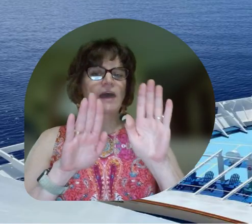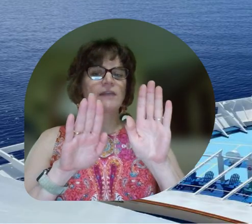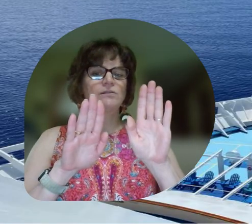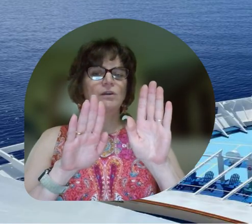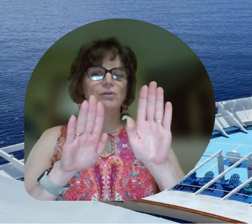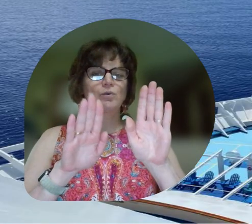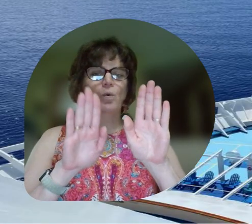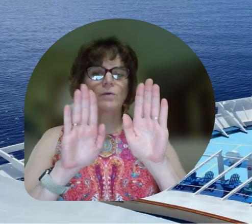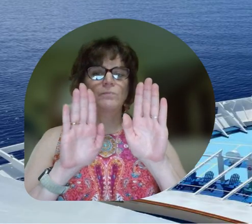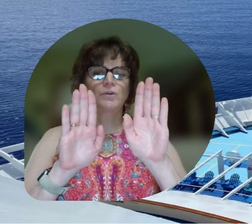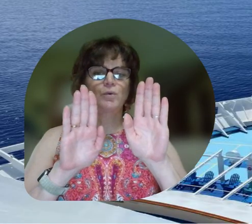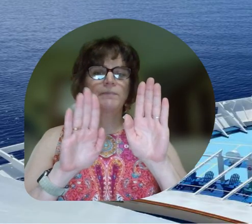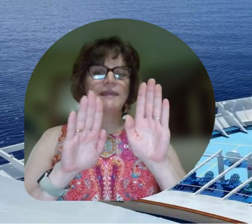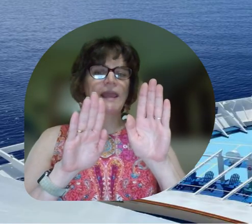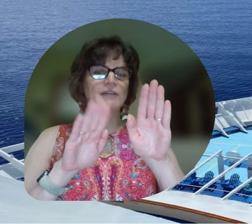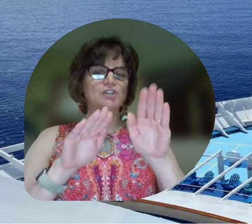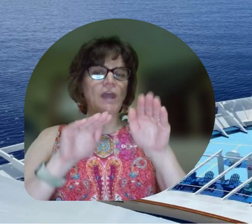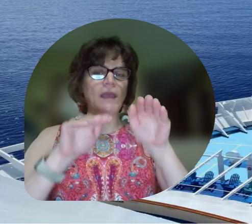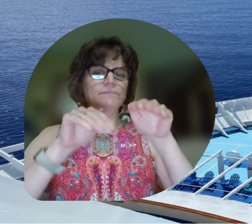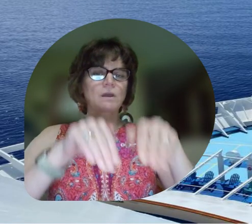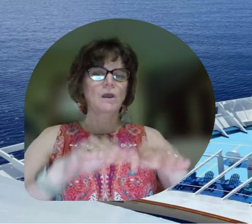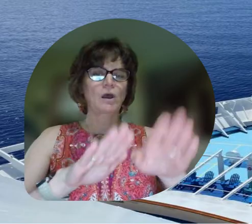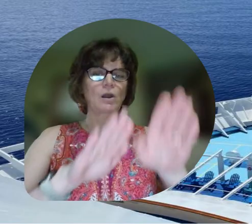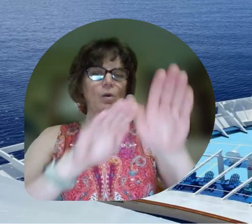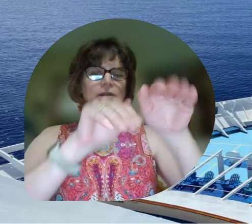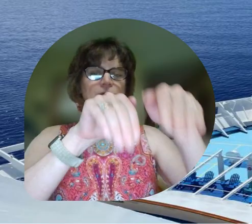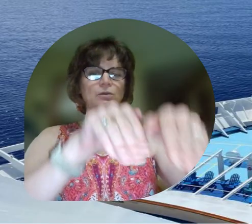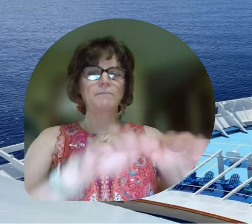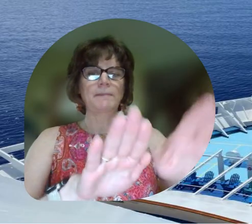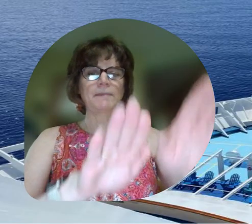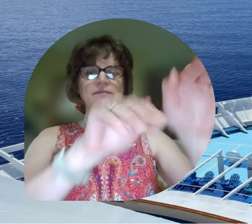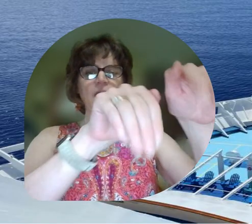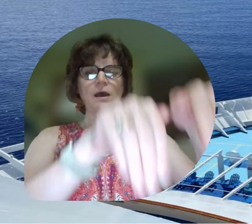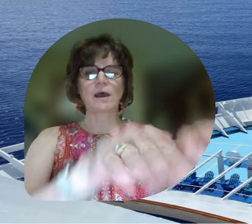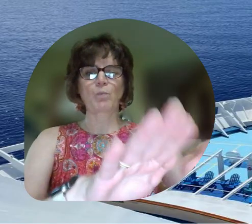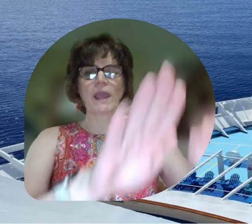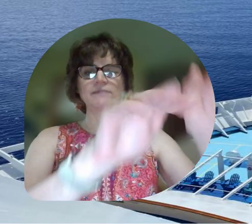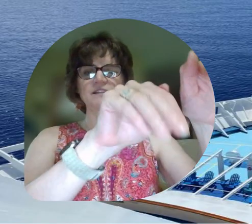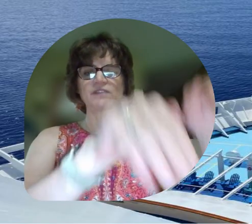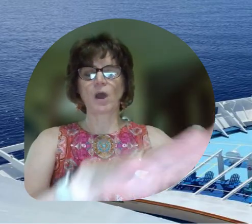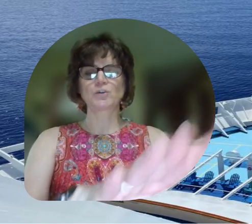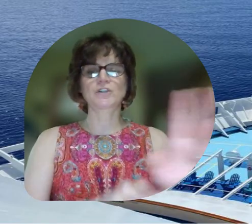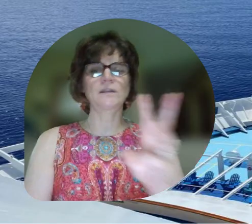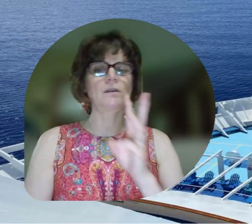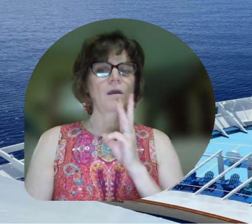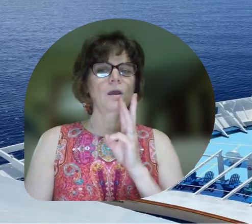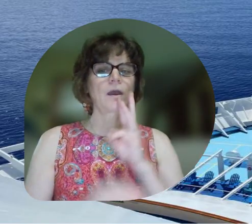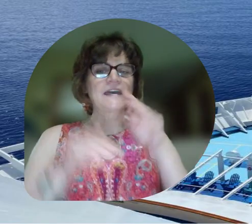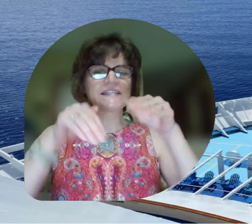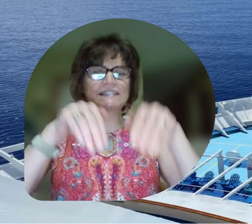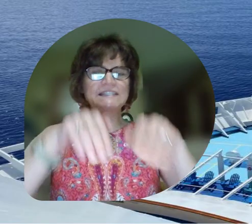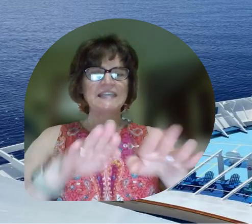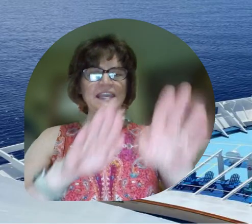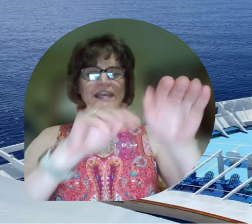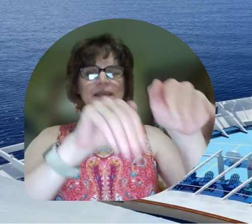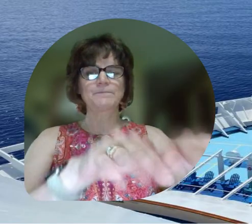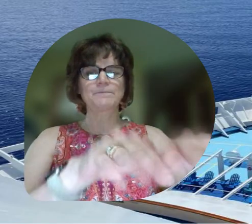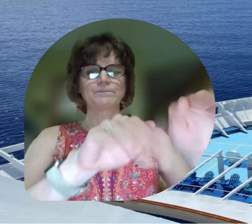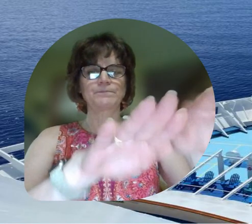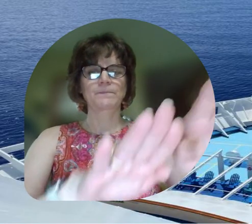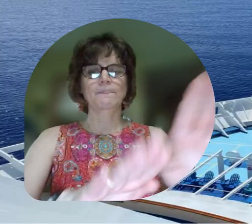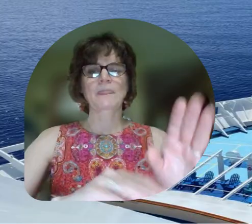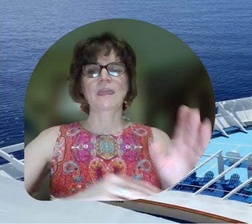and then your 2B hand shape are going to mimic the waves of the ocean,